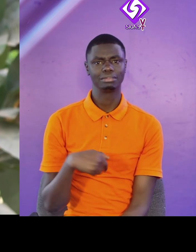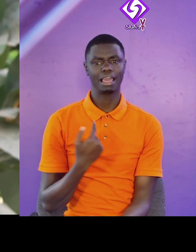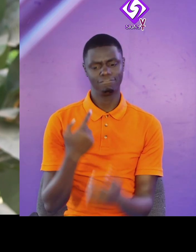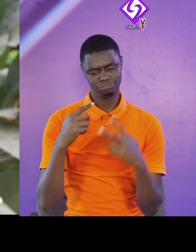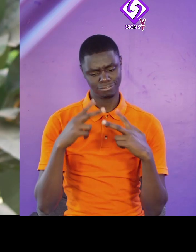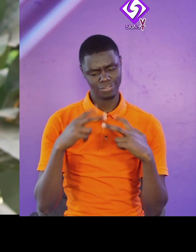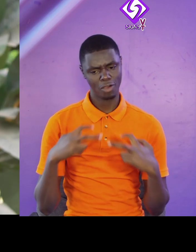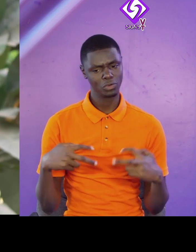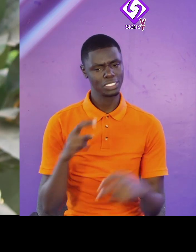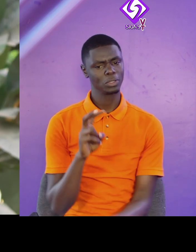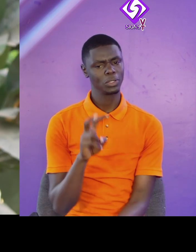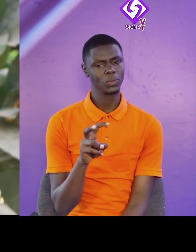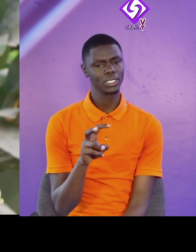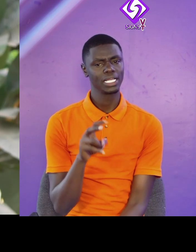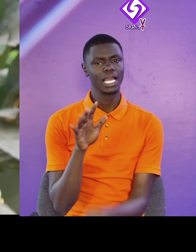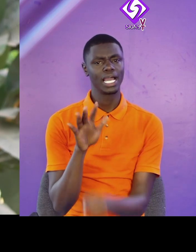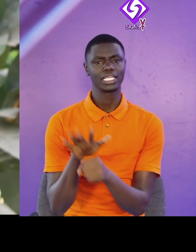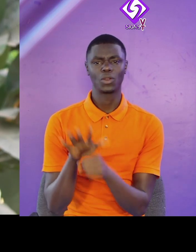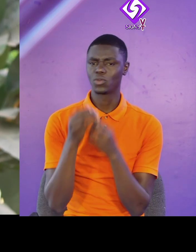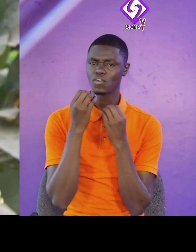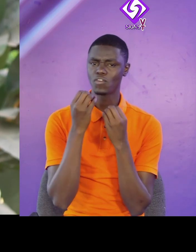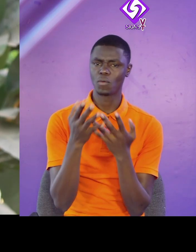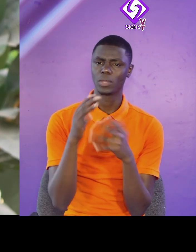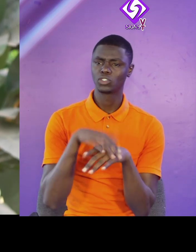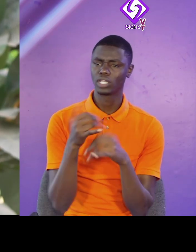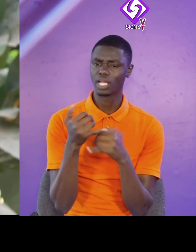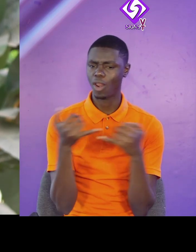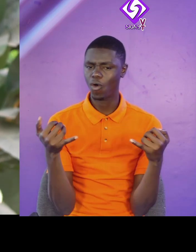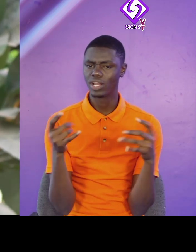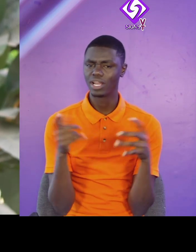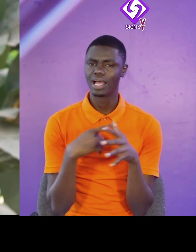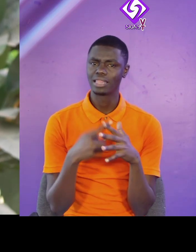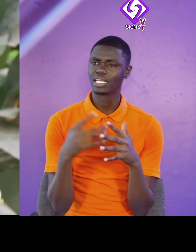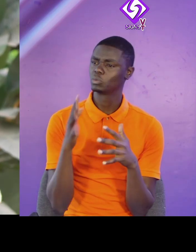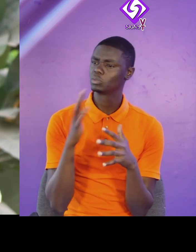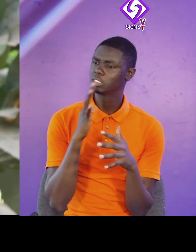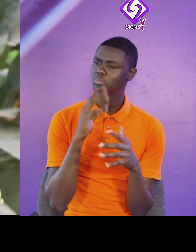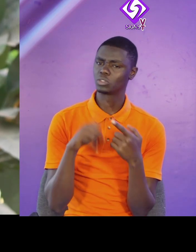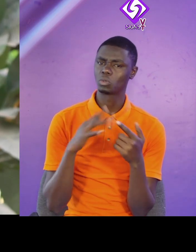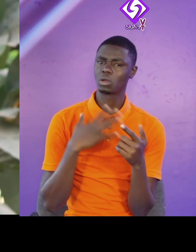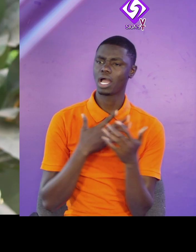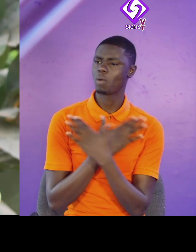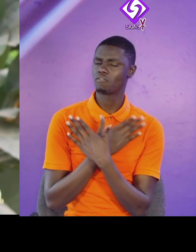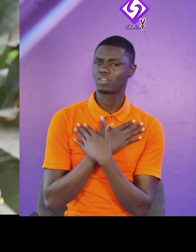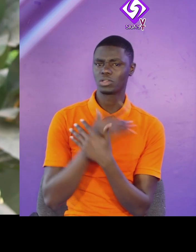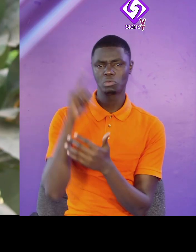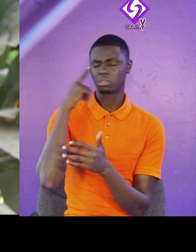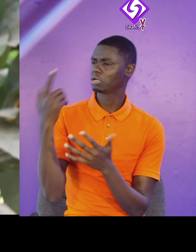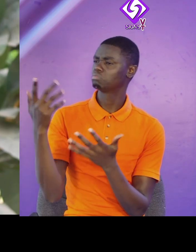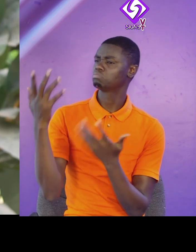look at a lot of information online and we speak to our body and say, what do you think could be the